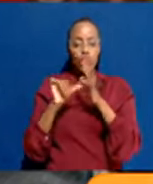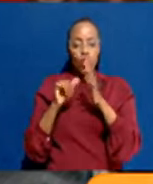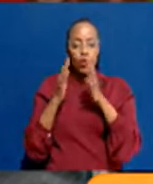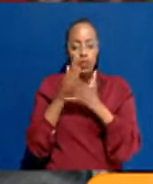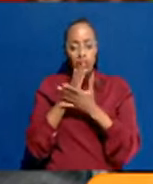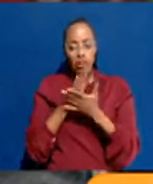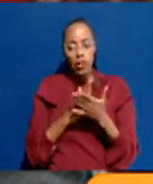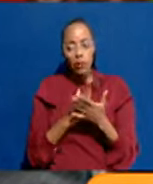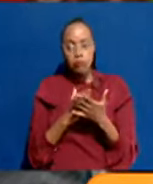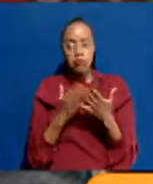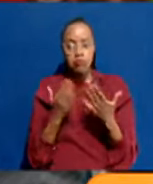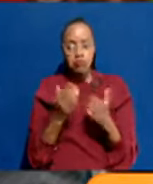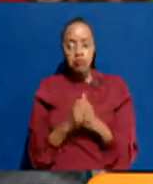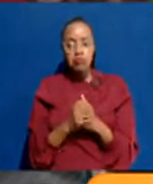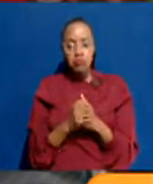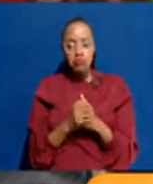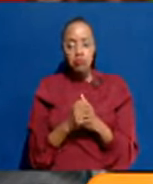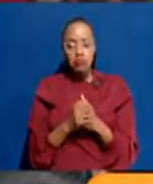of